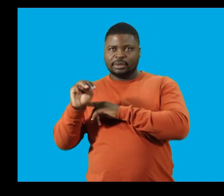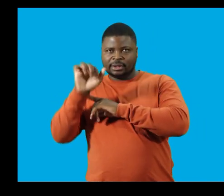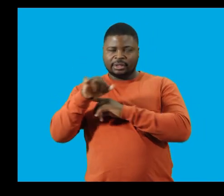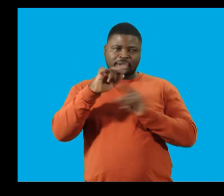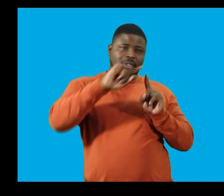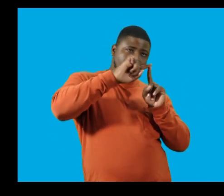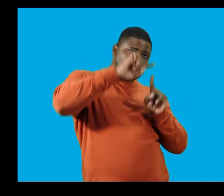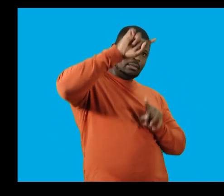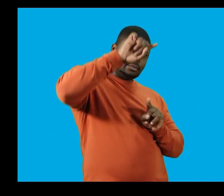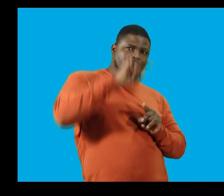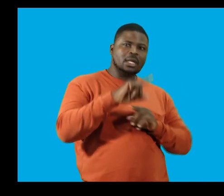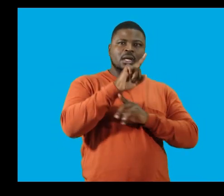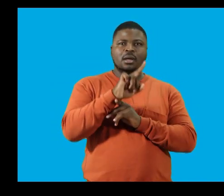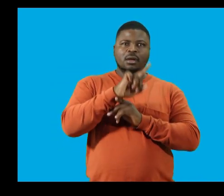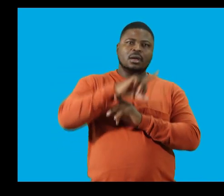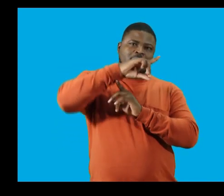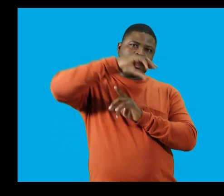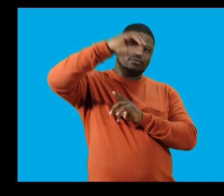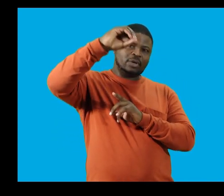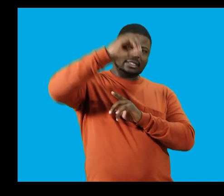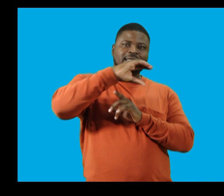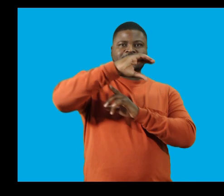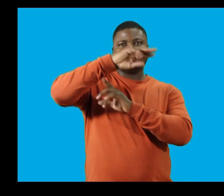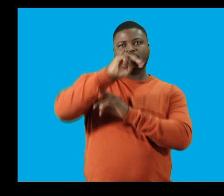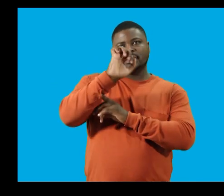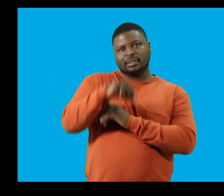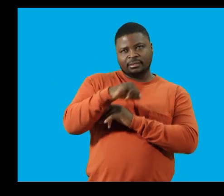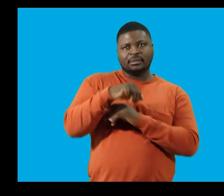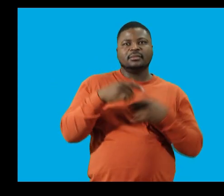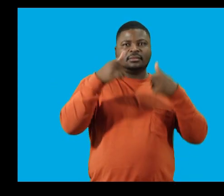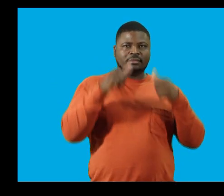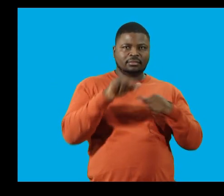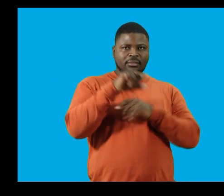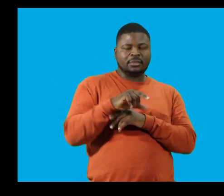100 centimeters, and the scale